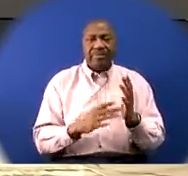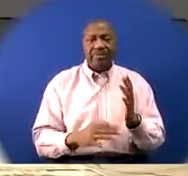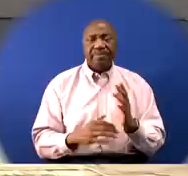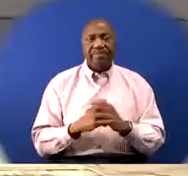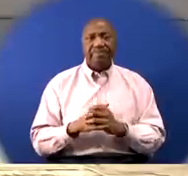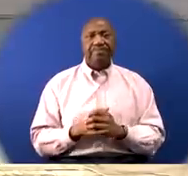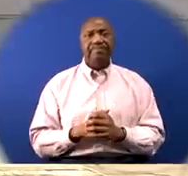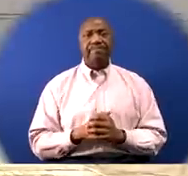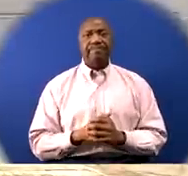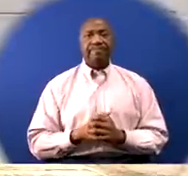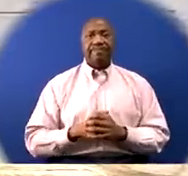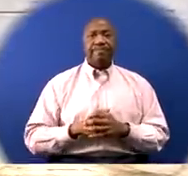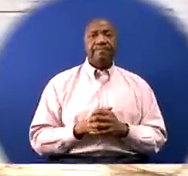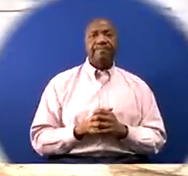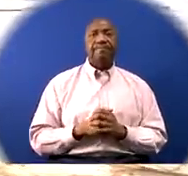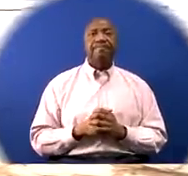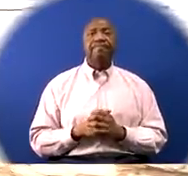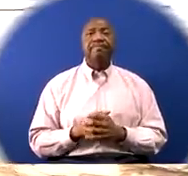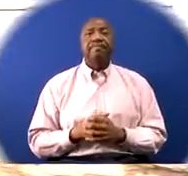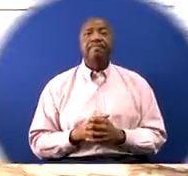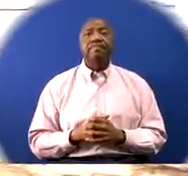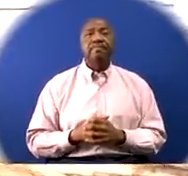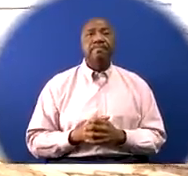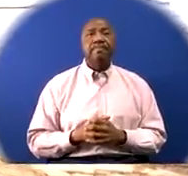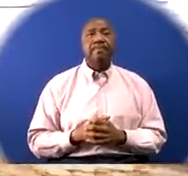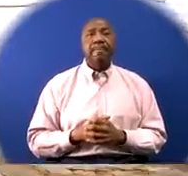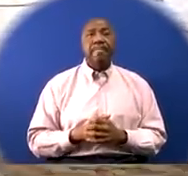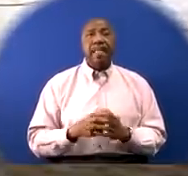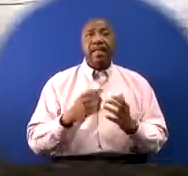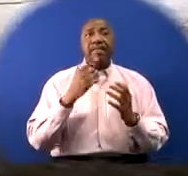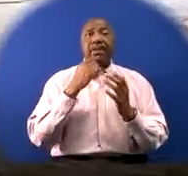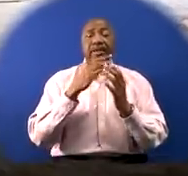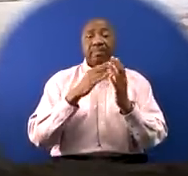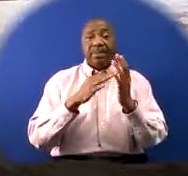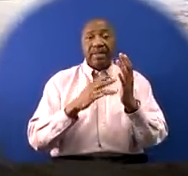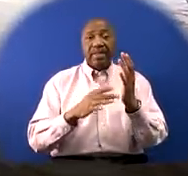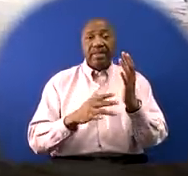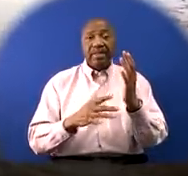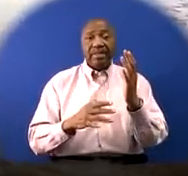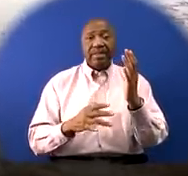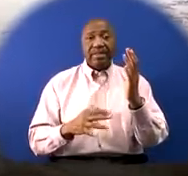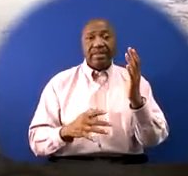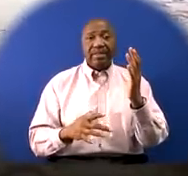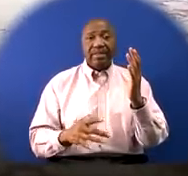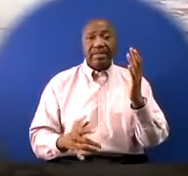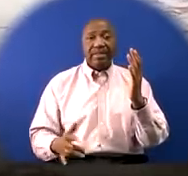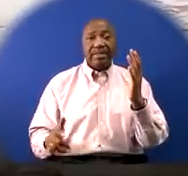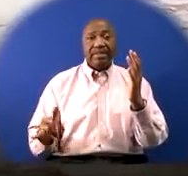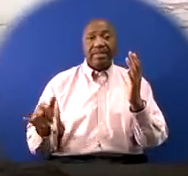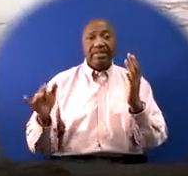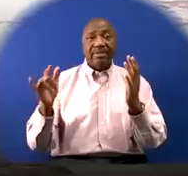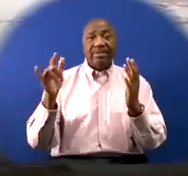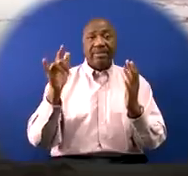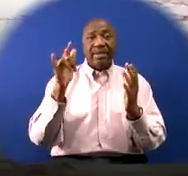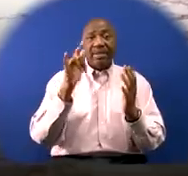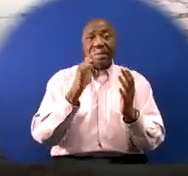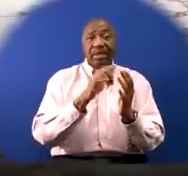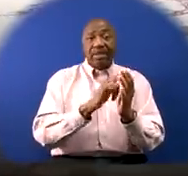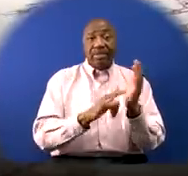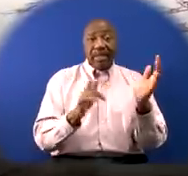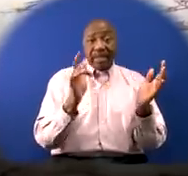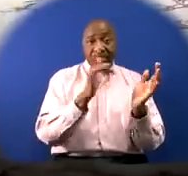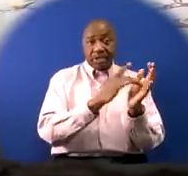that Jesus shed for me. Let's sing together. Anyone who needs to come on now. Come on now. Come on. Come